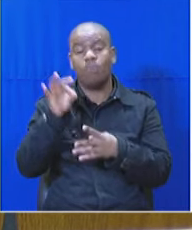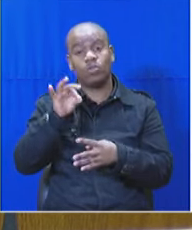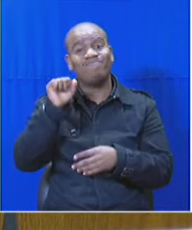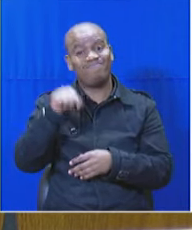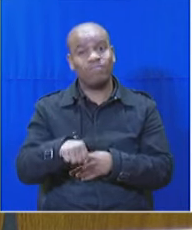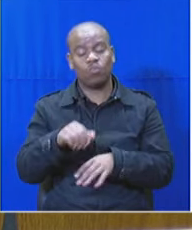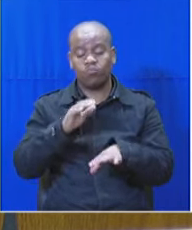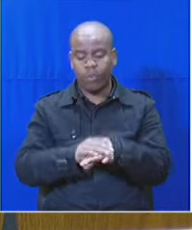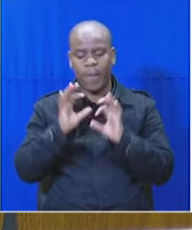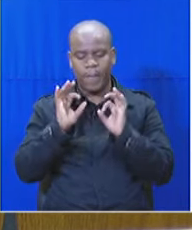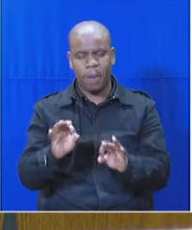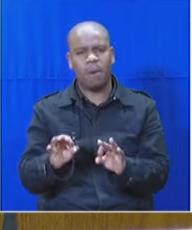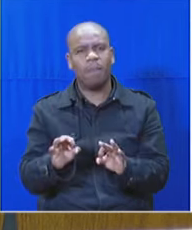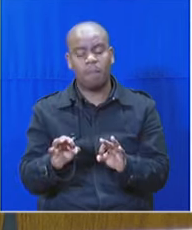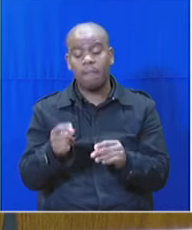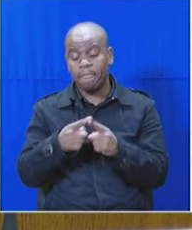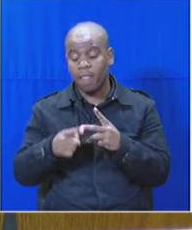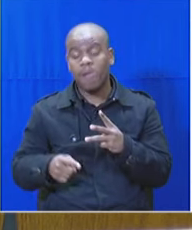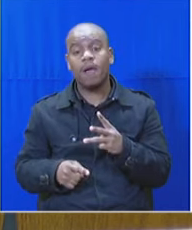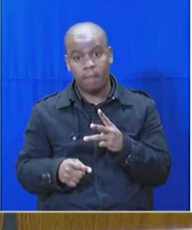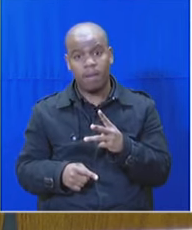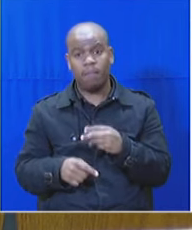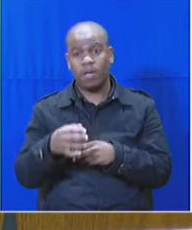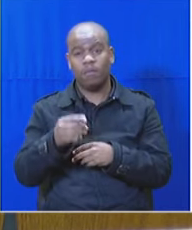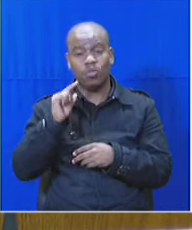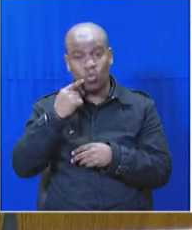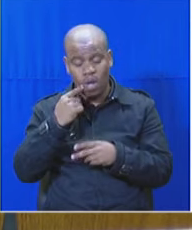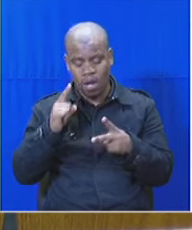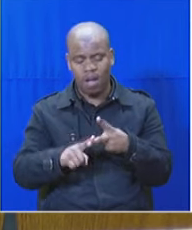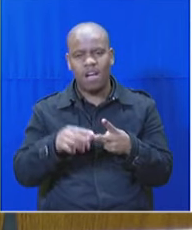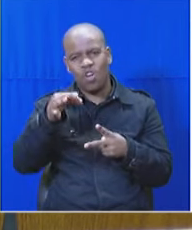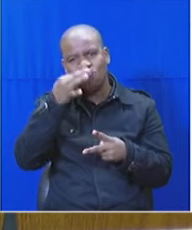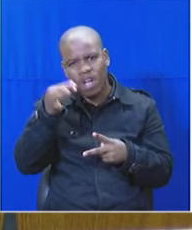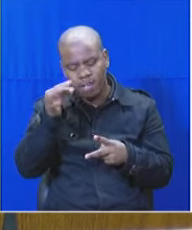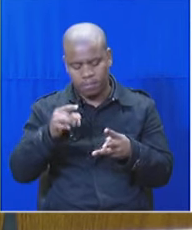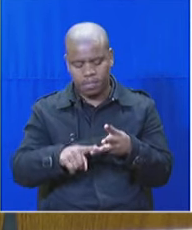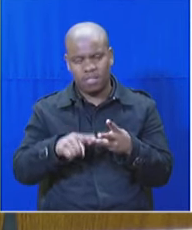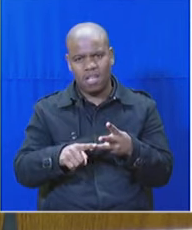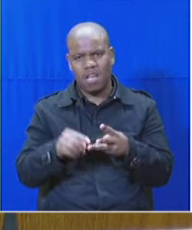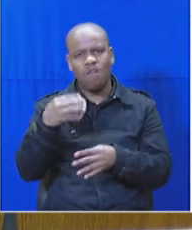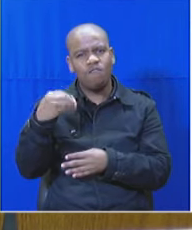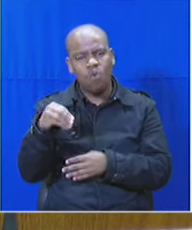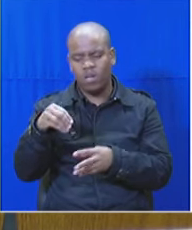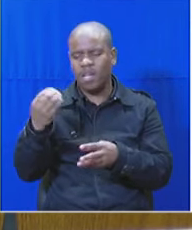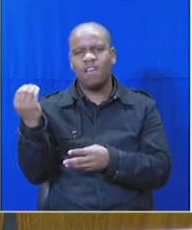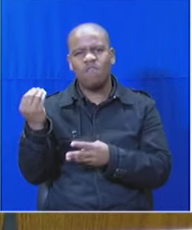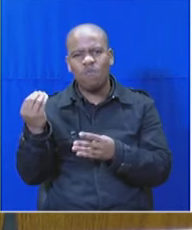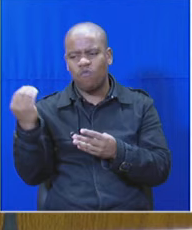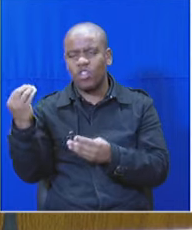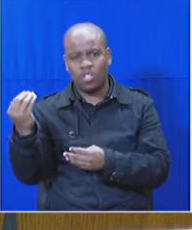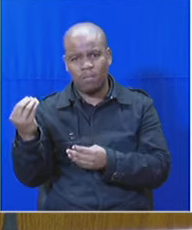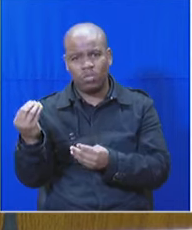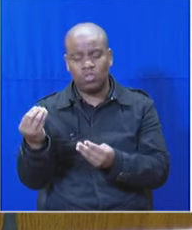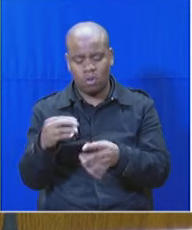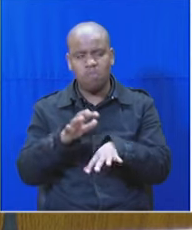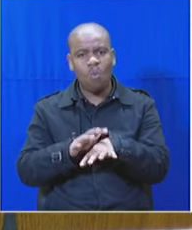would fit well in the circumstances where sugar, grapes, vegetable, fruit, and horticulture are concerned. In